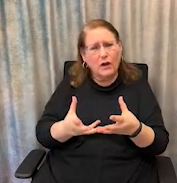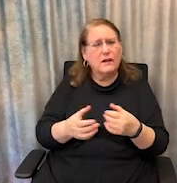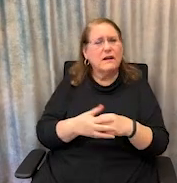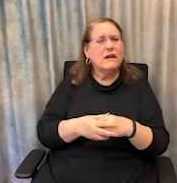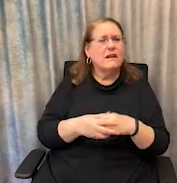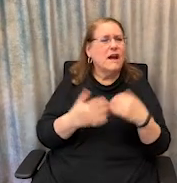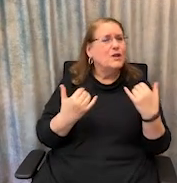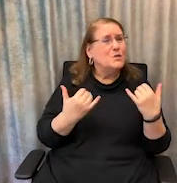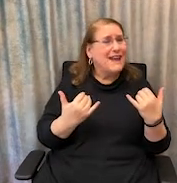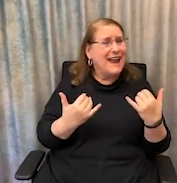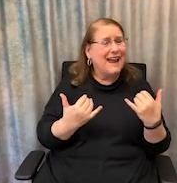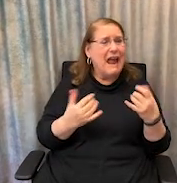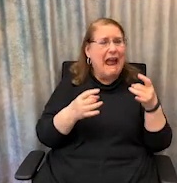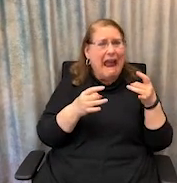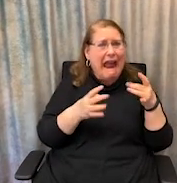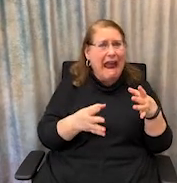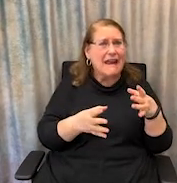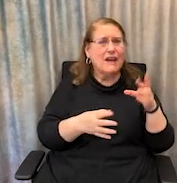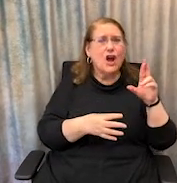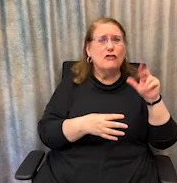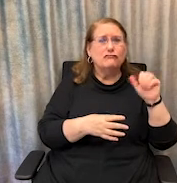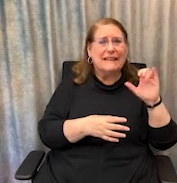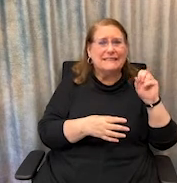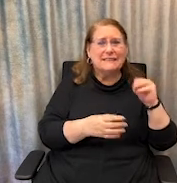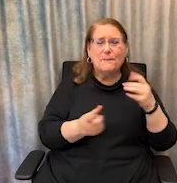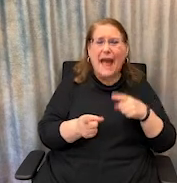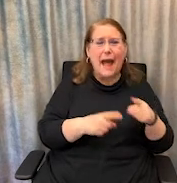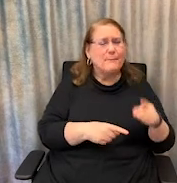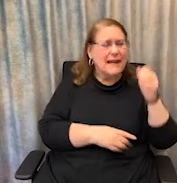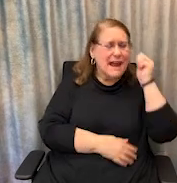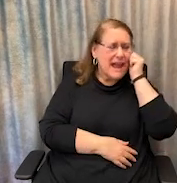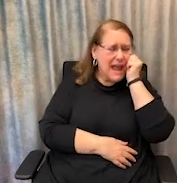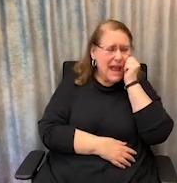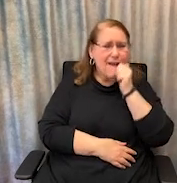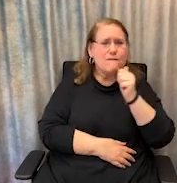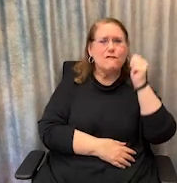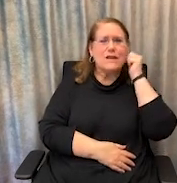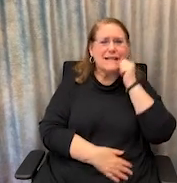Yes. Every day, hate and racism gonna happen every day.